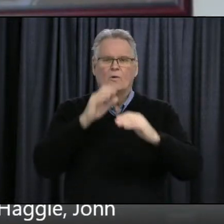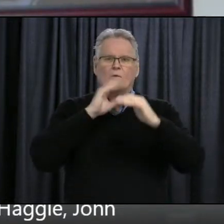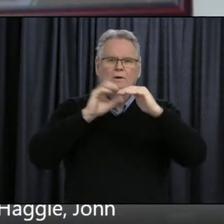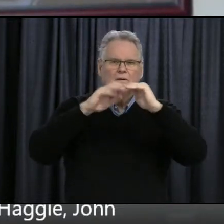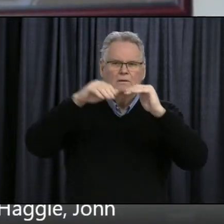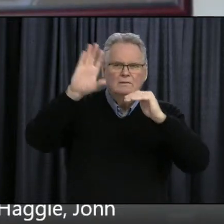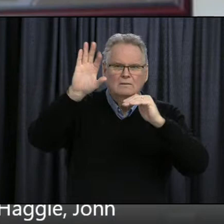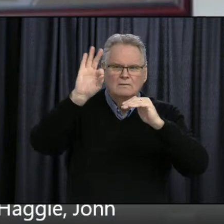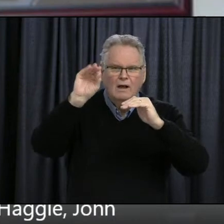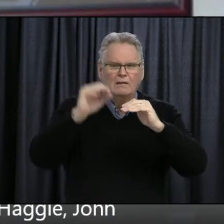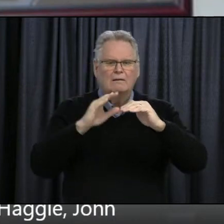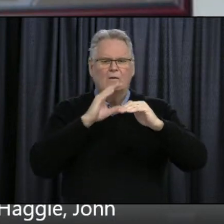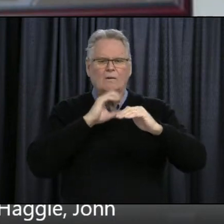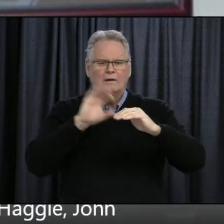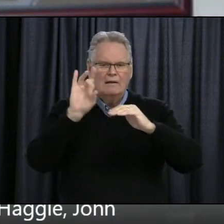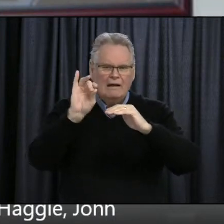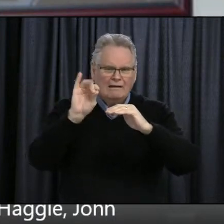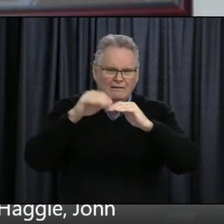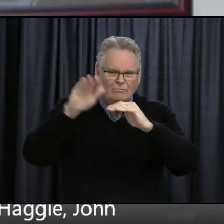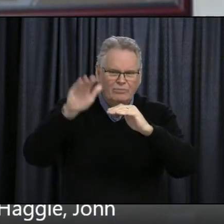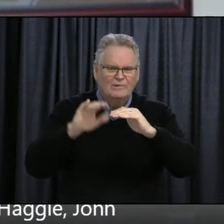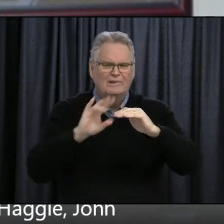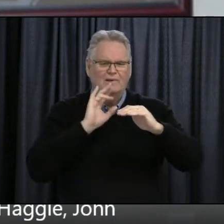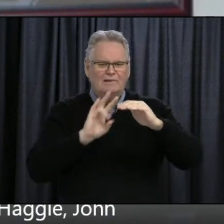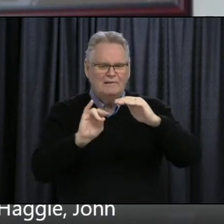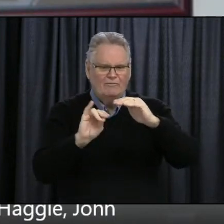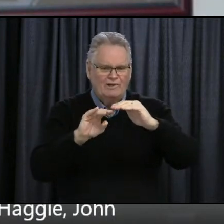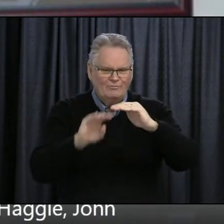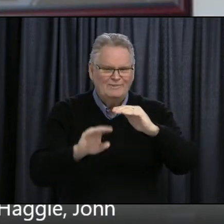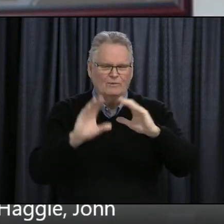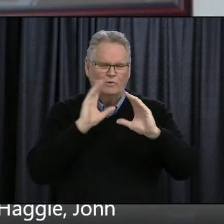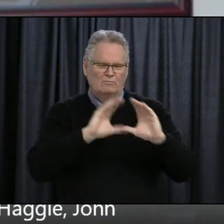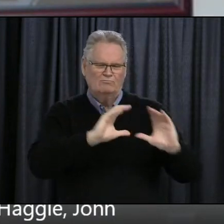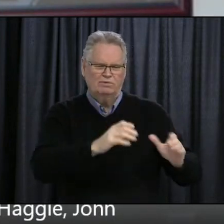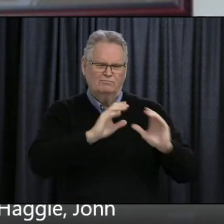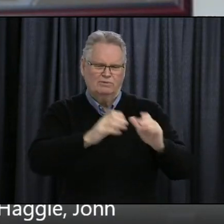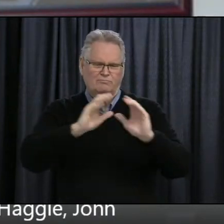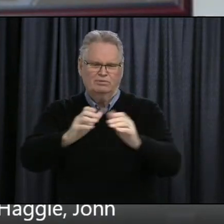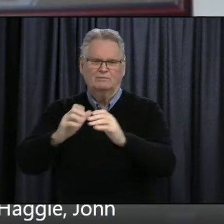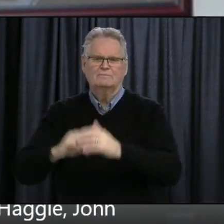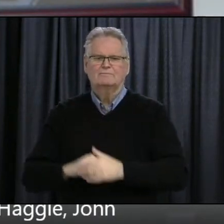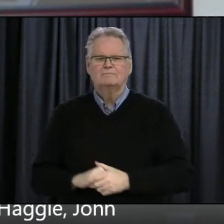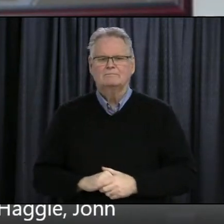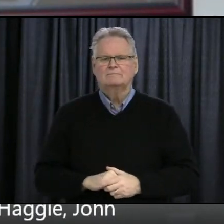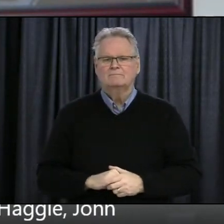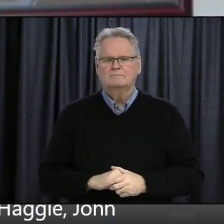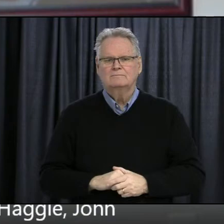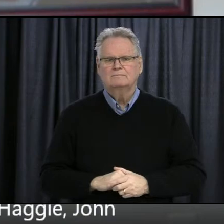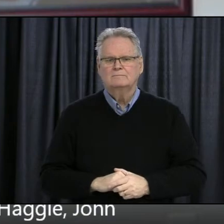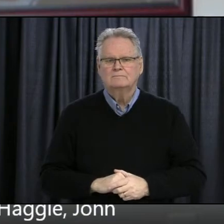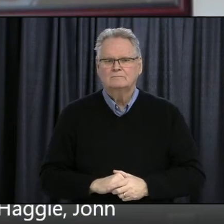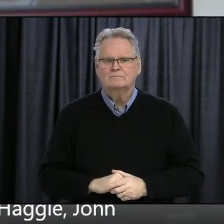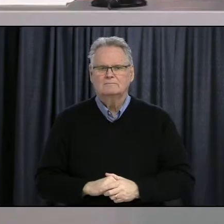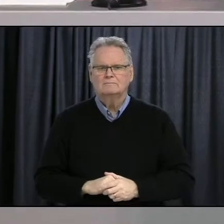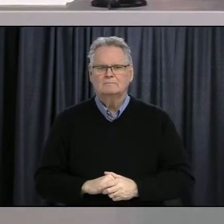10-year, 5-year groups at a time. They get increasingly larger as we get younger down to 65.